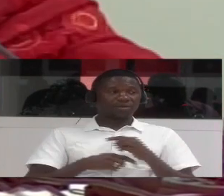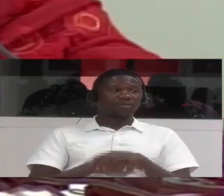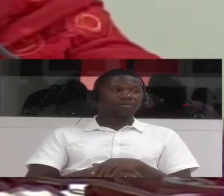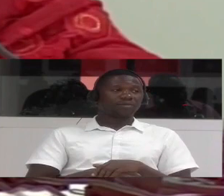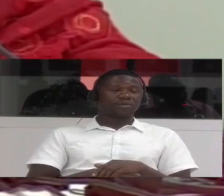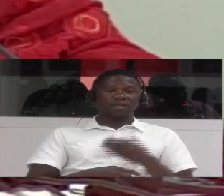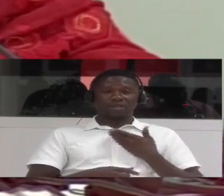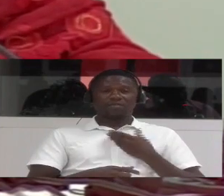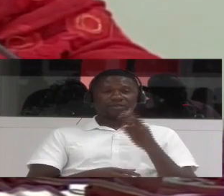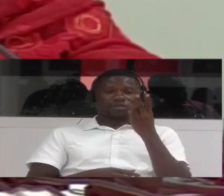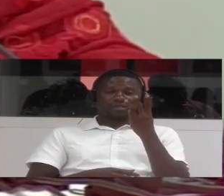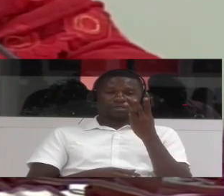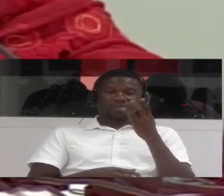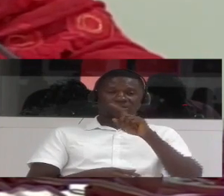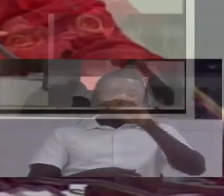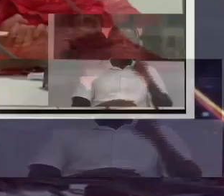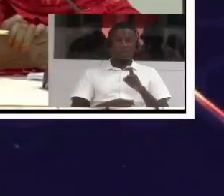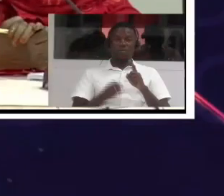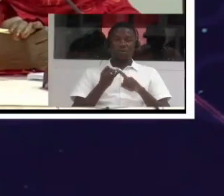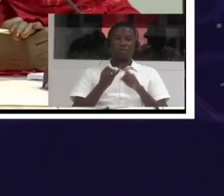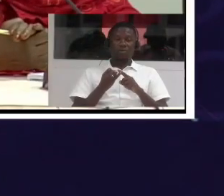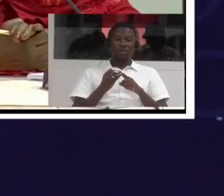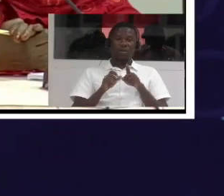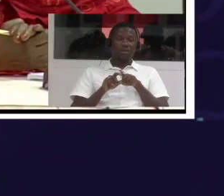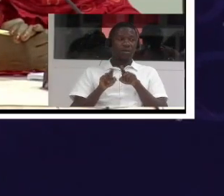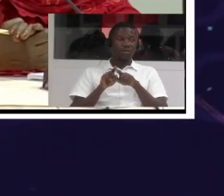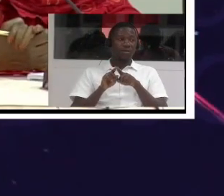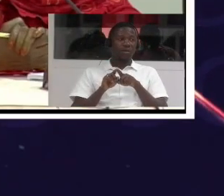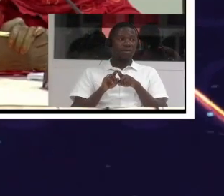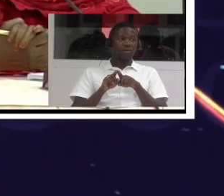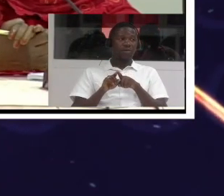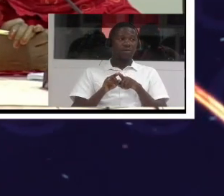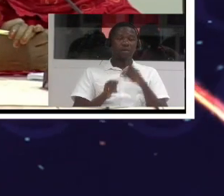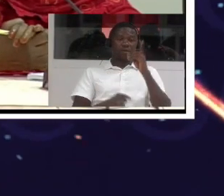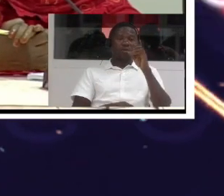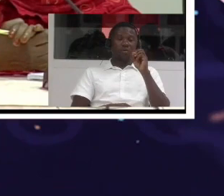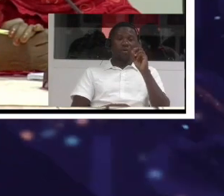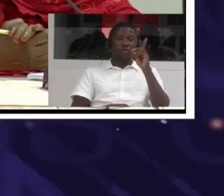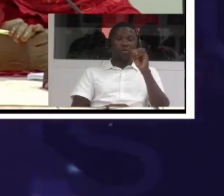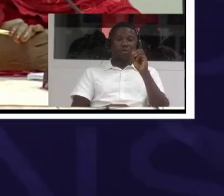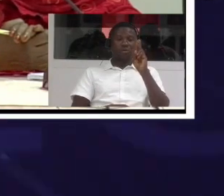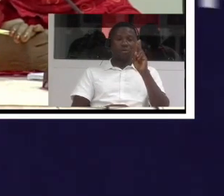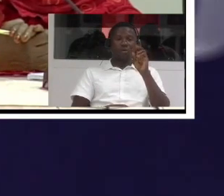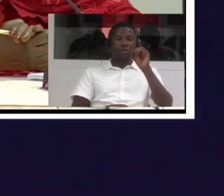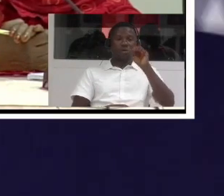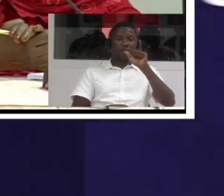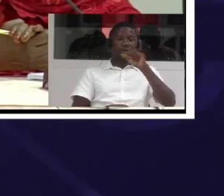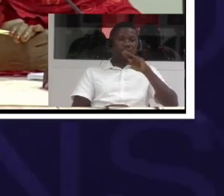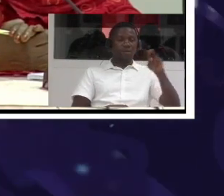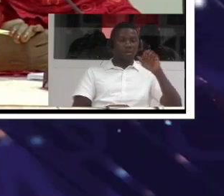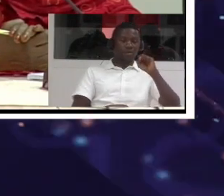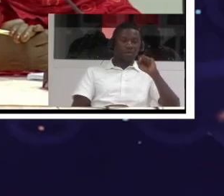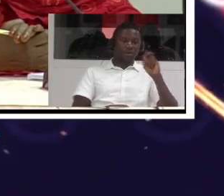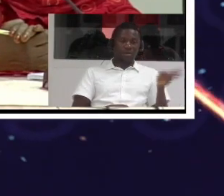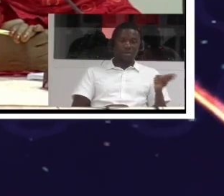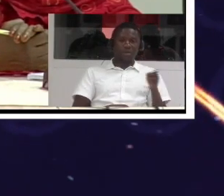three short ones. One is in relation to Dr. Dudusani. You talked about his